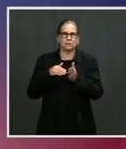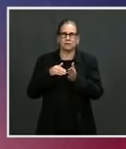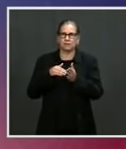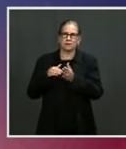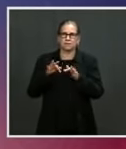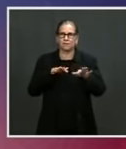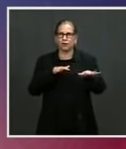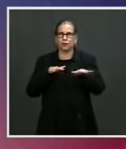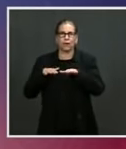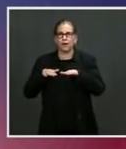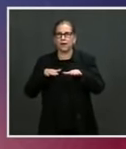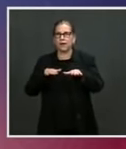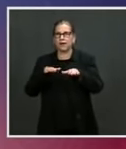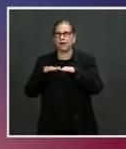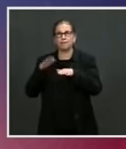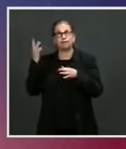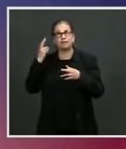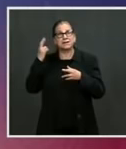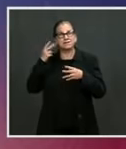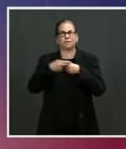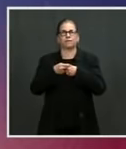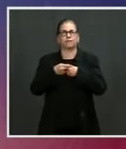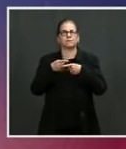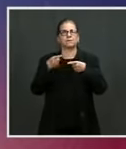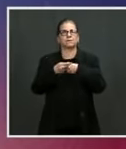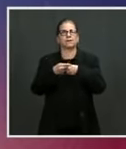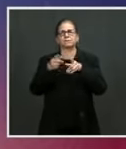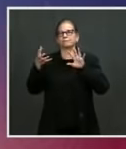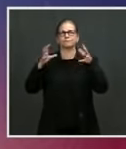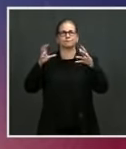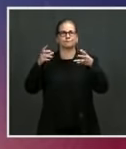Hundreds of patriots gave their all.